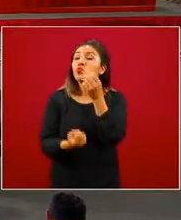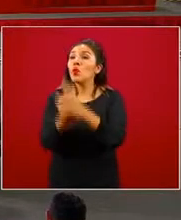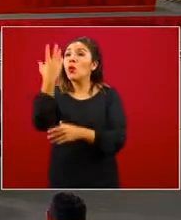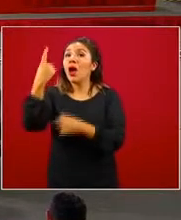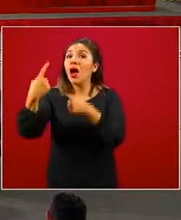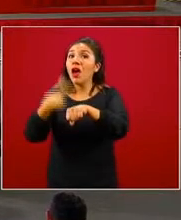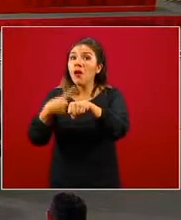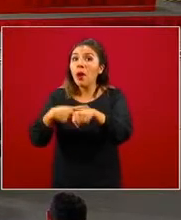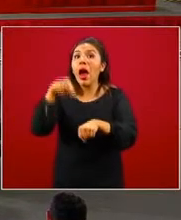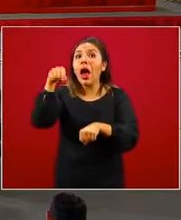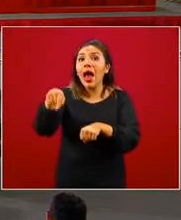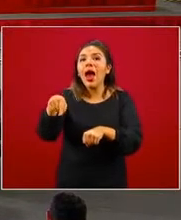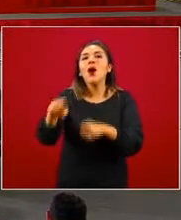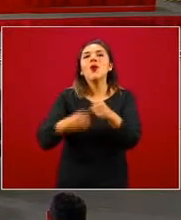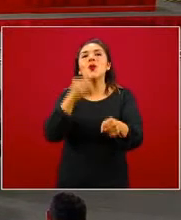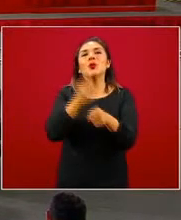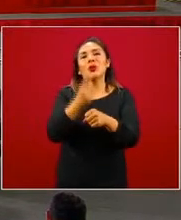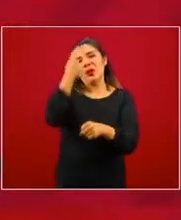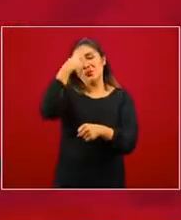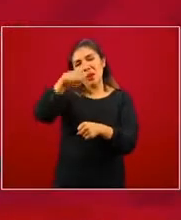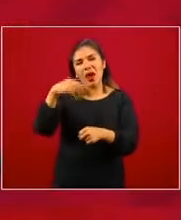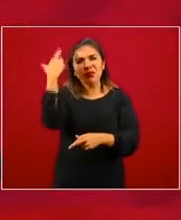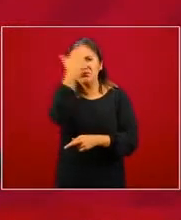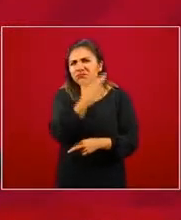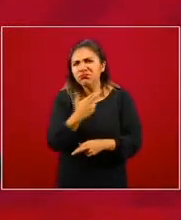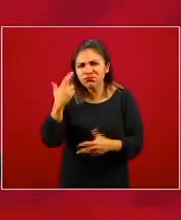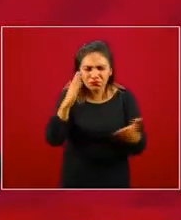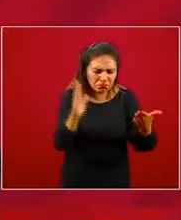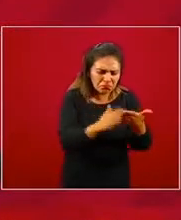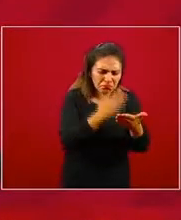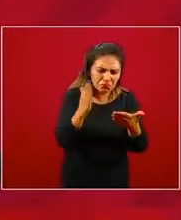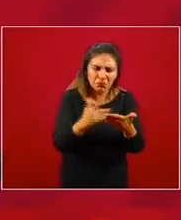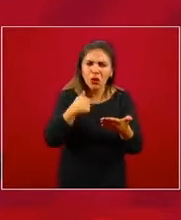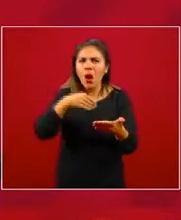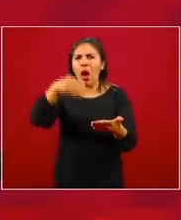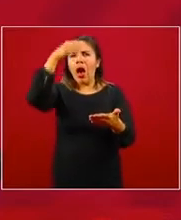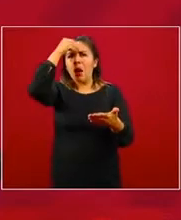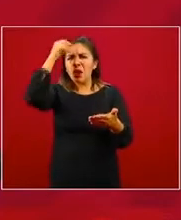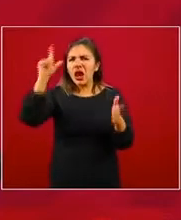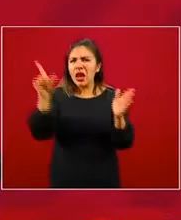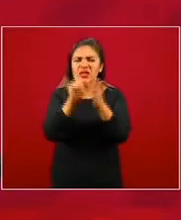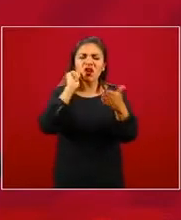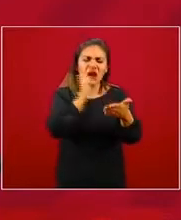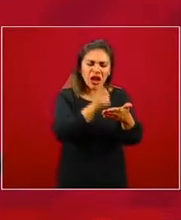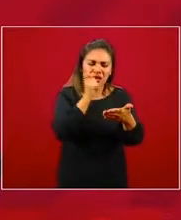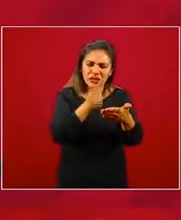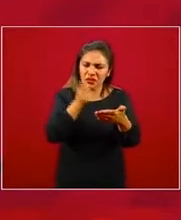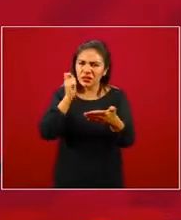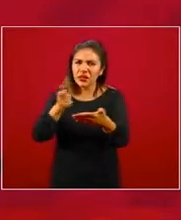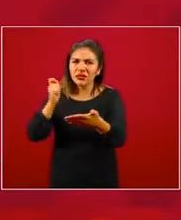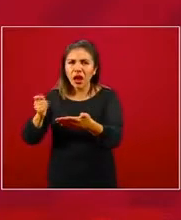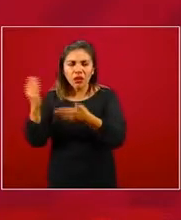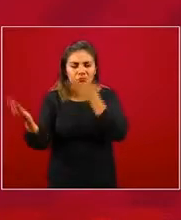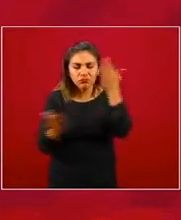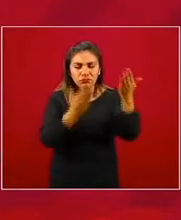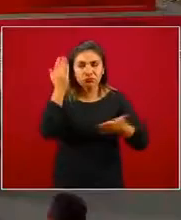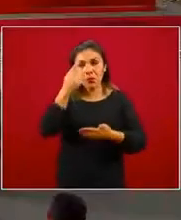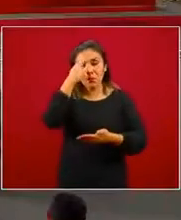gets executed. A pandemic is an opportunity to review what we have